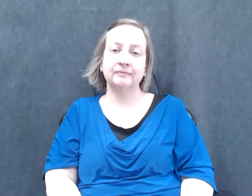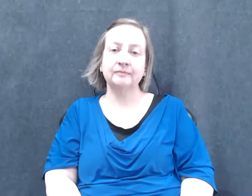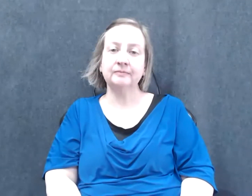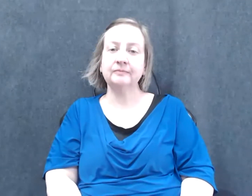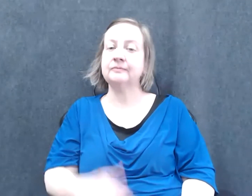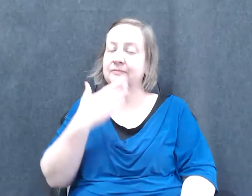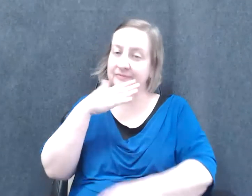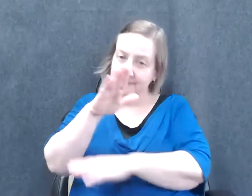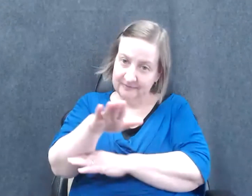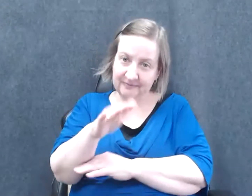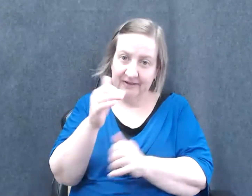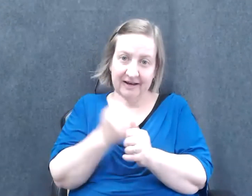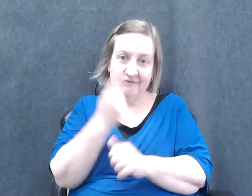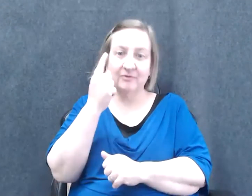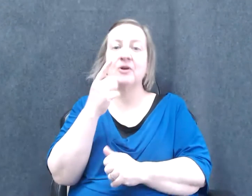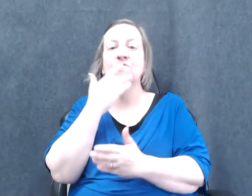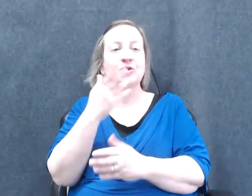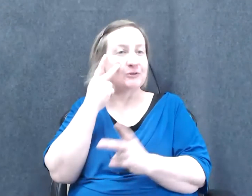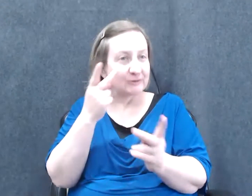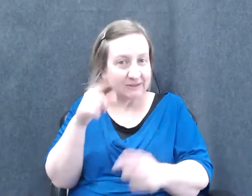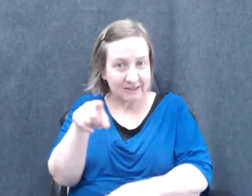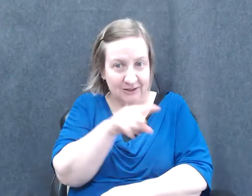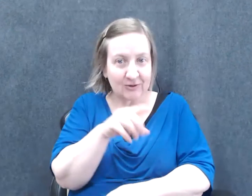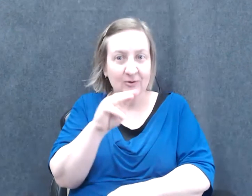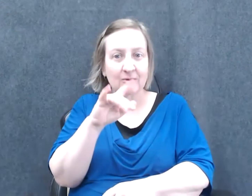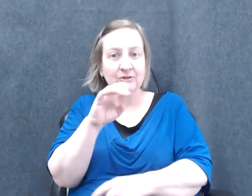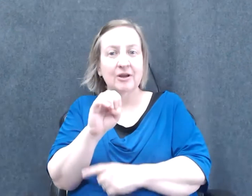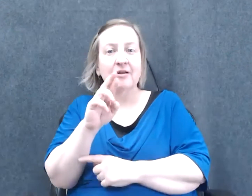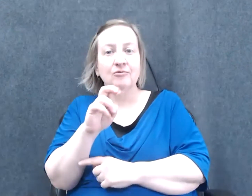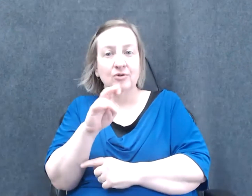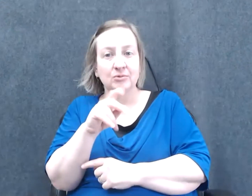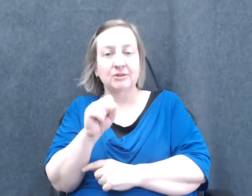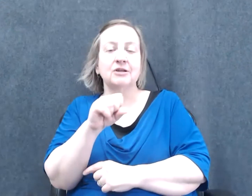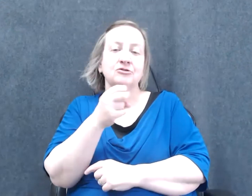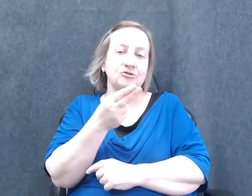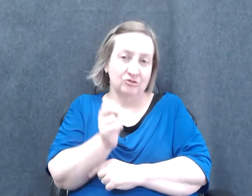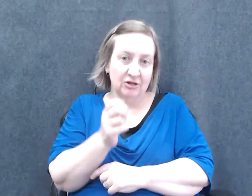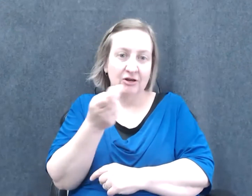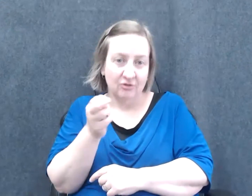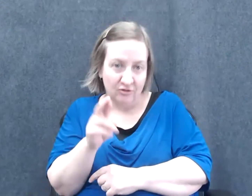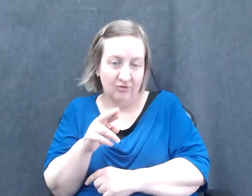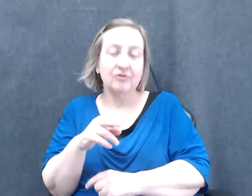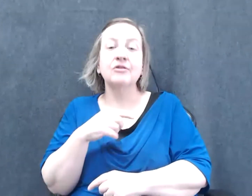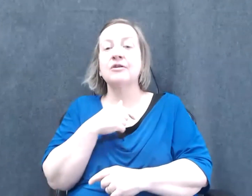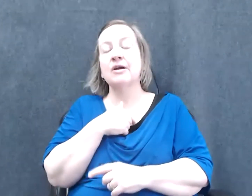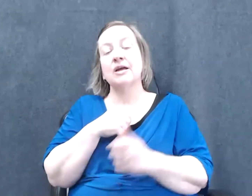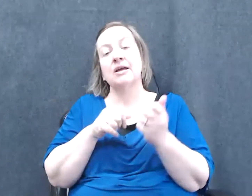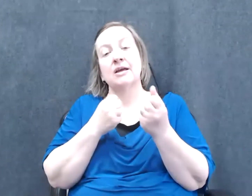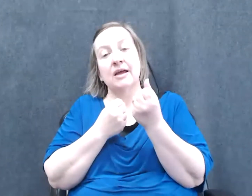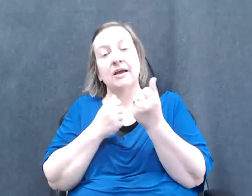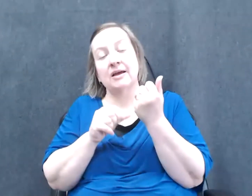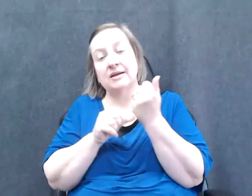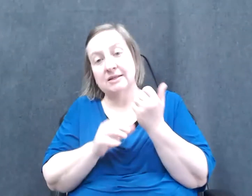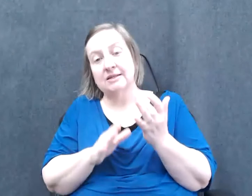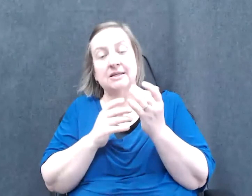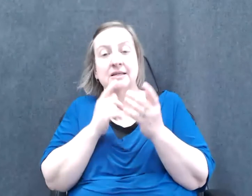Good afternoon, everybody. Good to see you. Michelle Roberts, she, her pronouns. I'm the Assistant Secretary for our